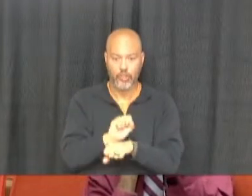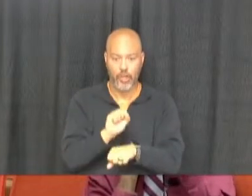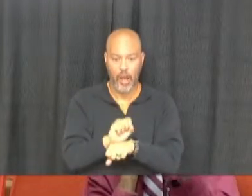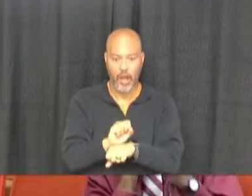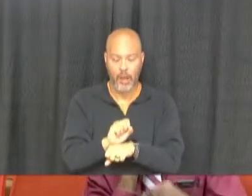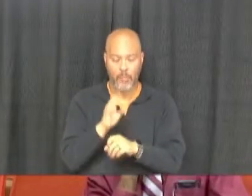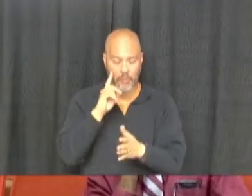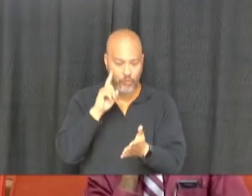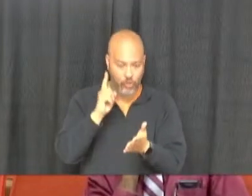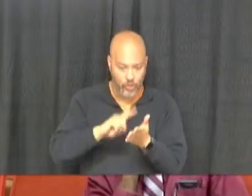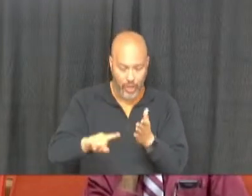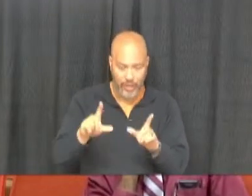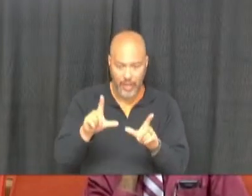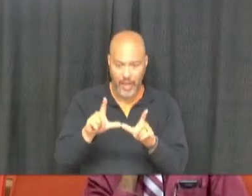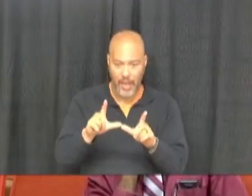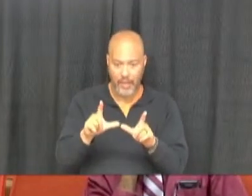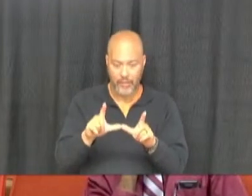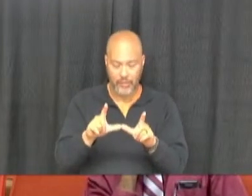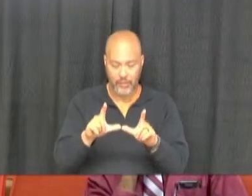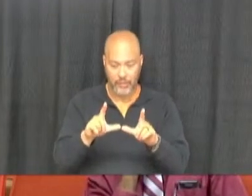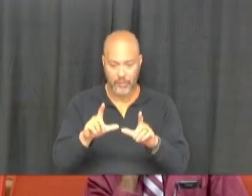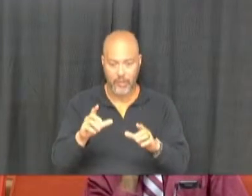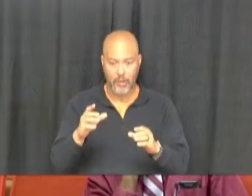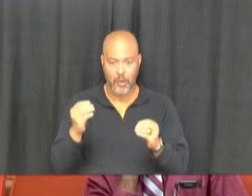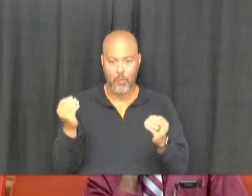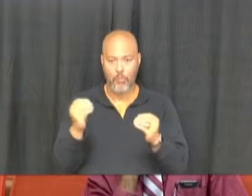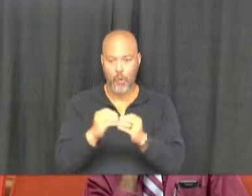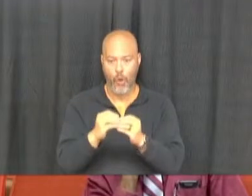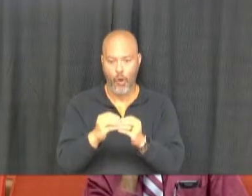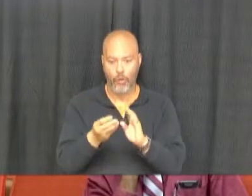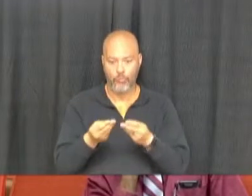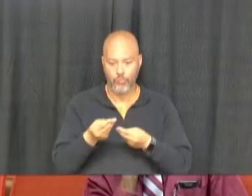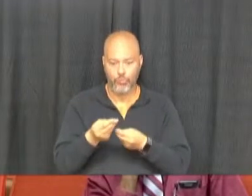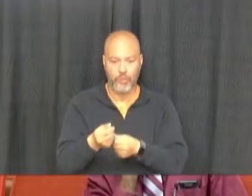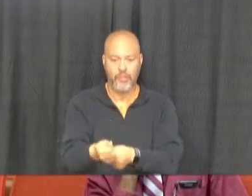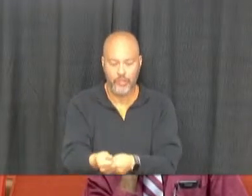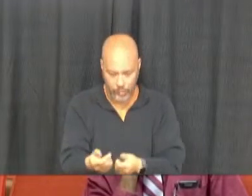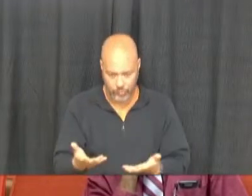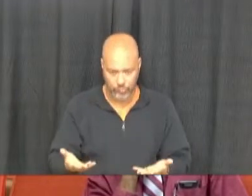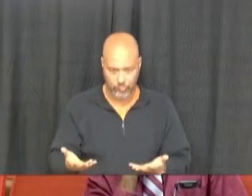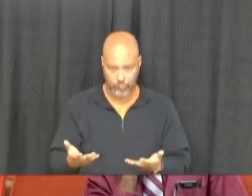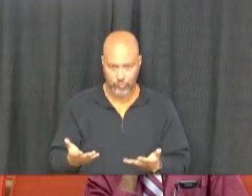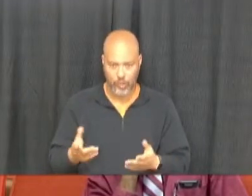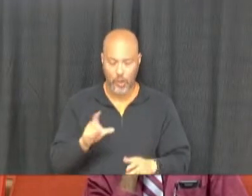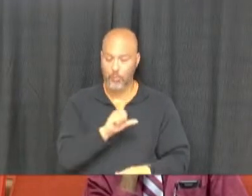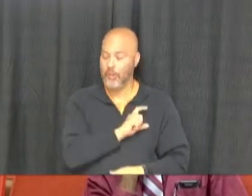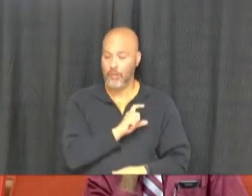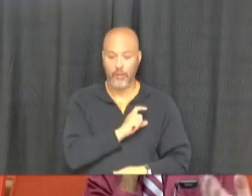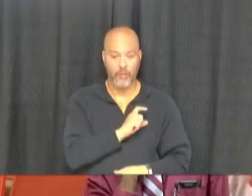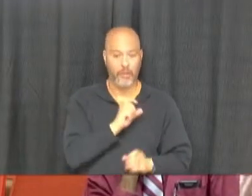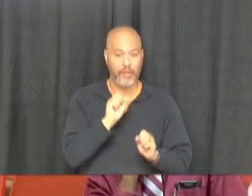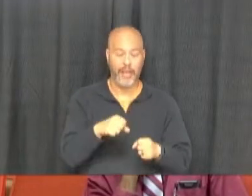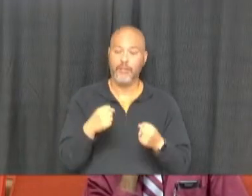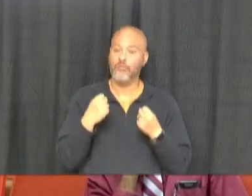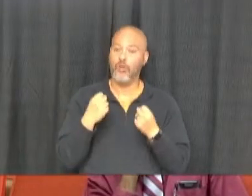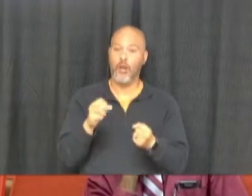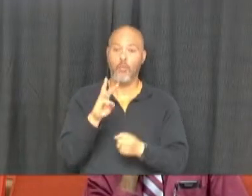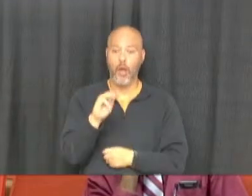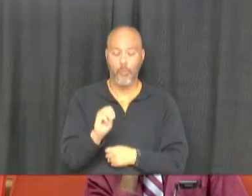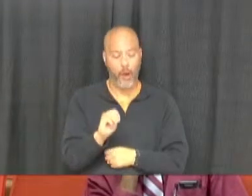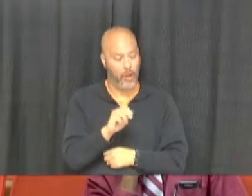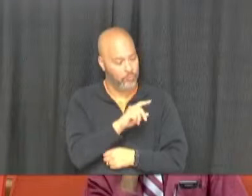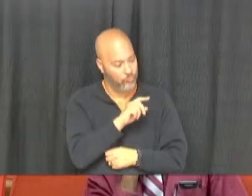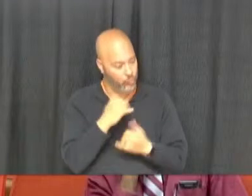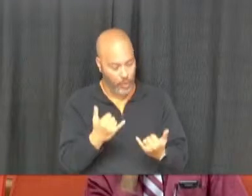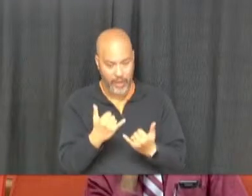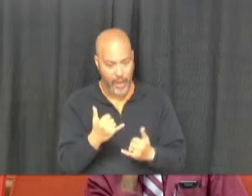of checking license plates more efficient. Police officers can drive through Walmart parking